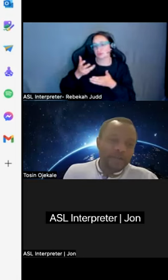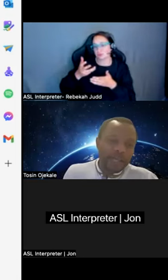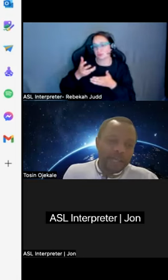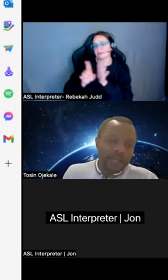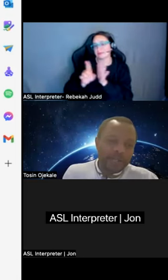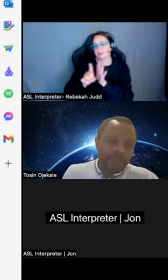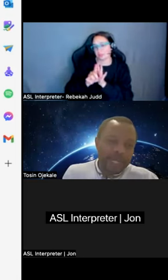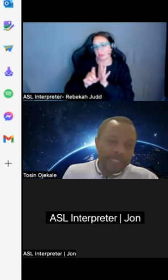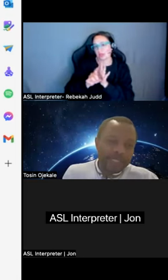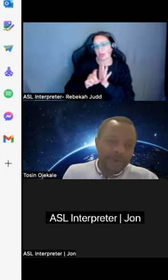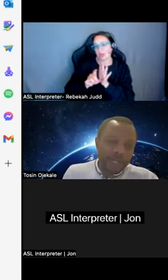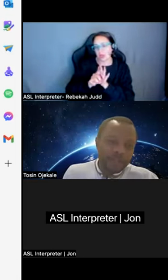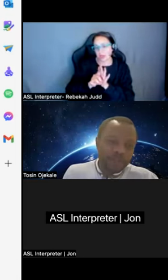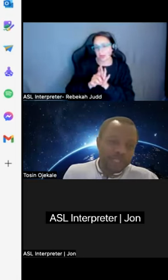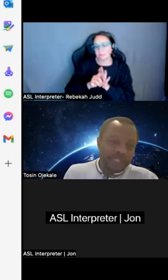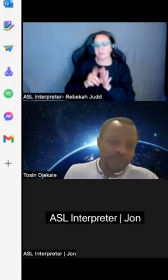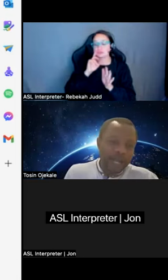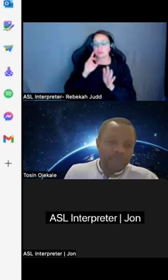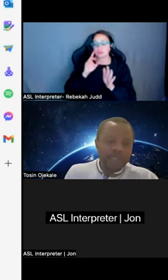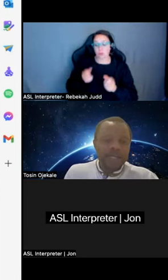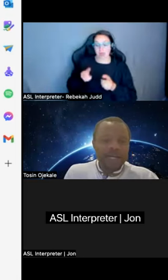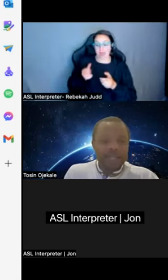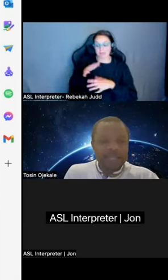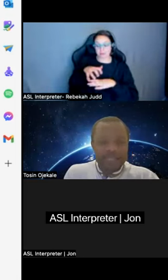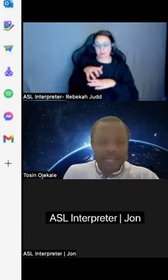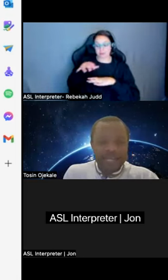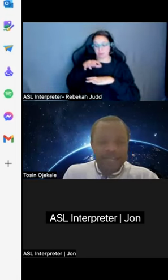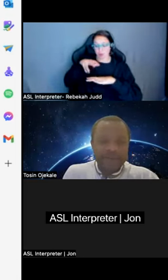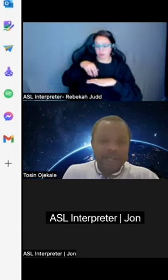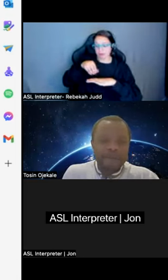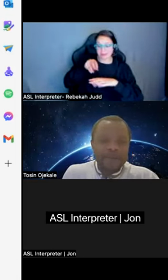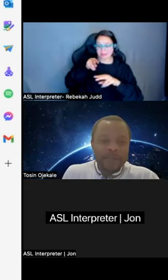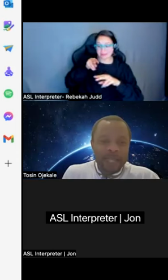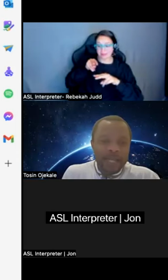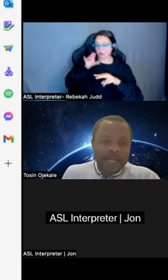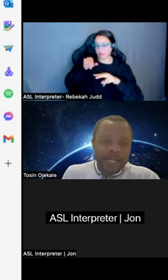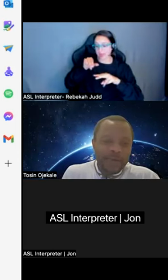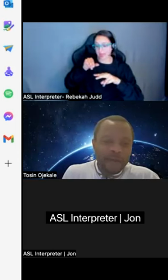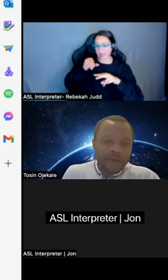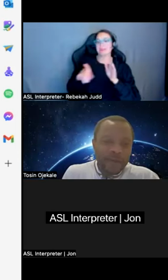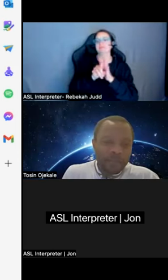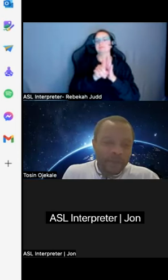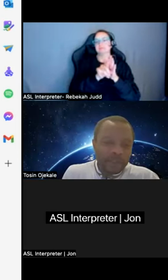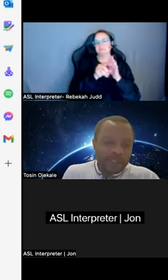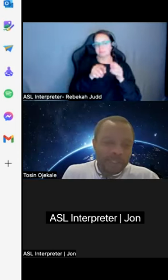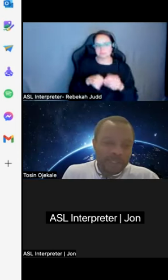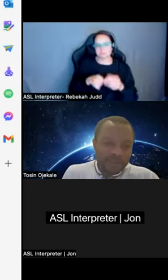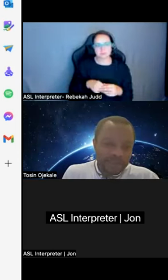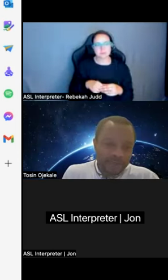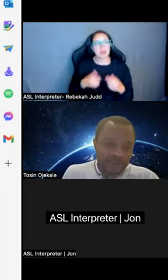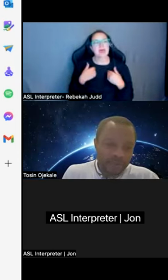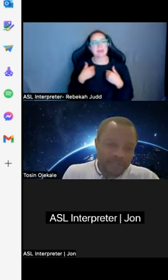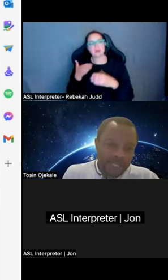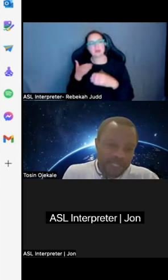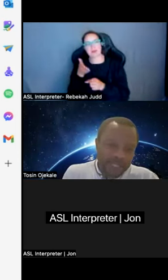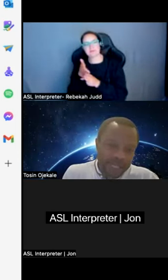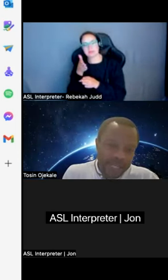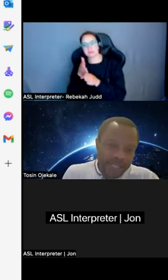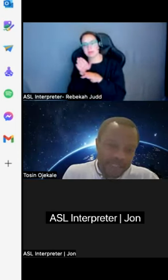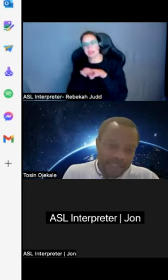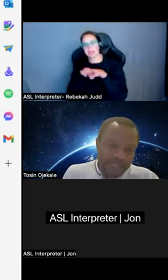of smoke that is coming in through these pipes and things like that, okay? And then you have the main board, which is what we've